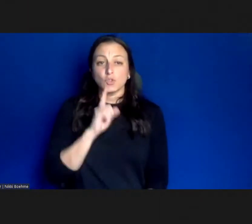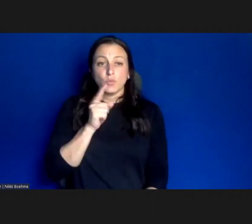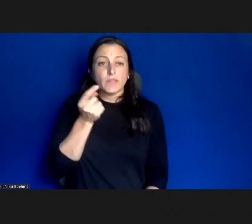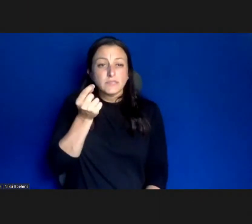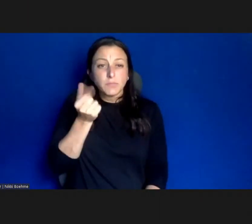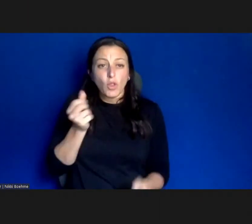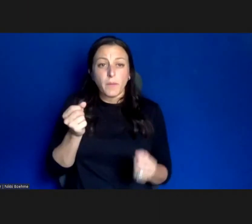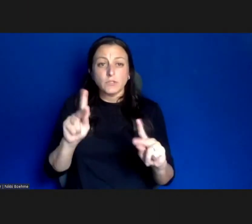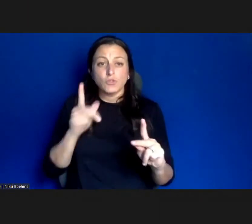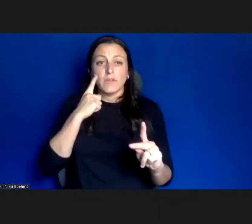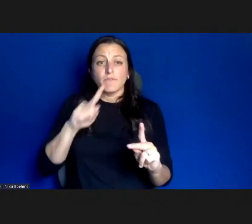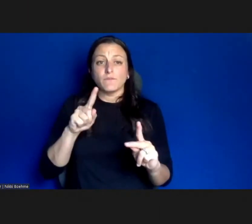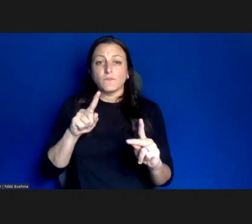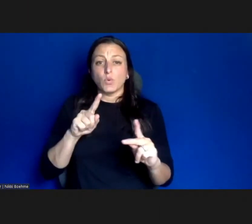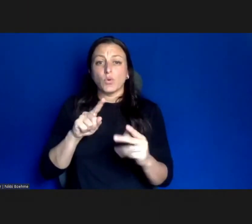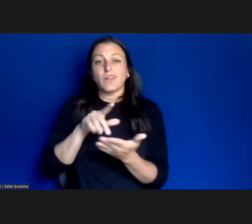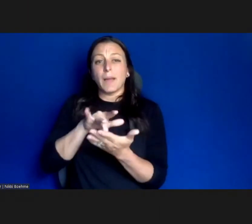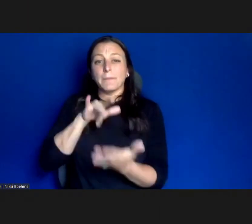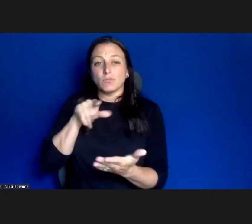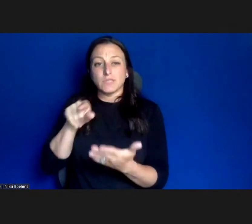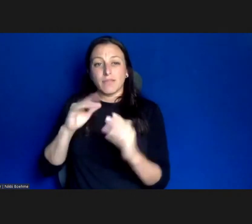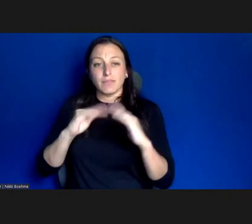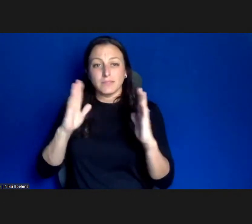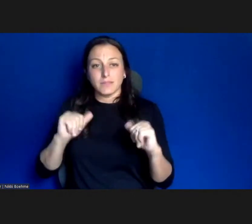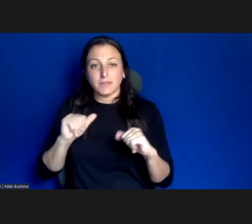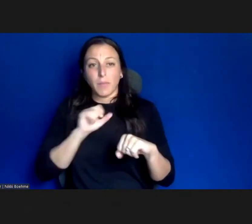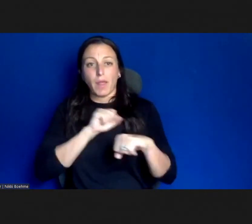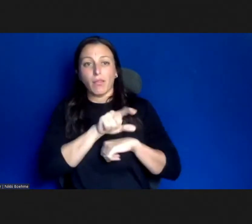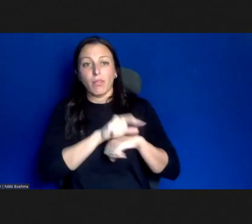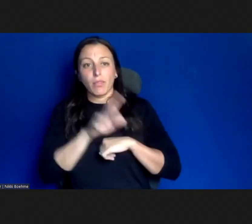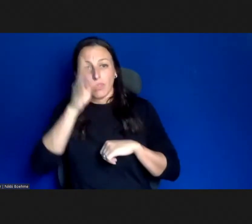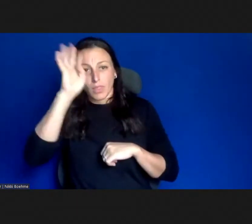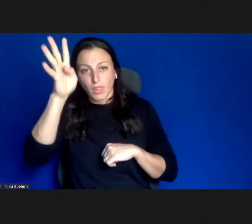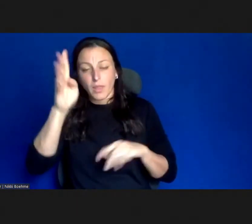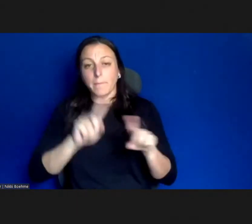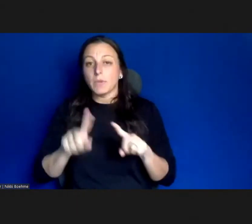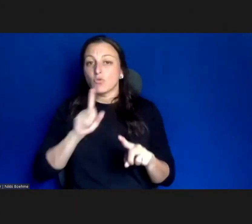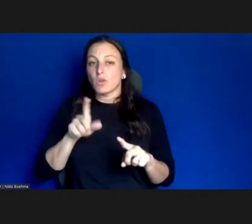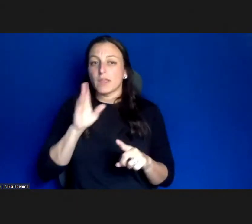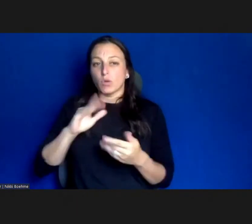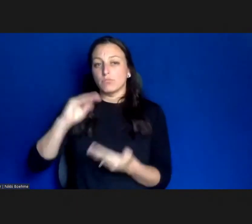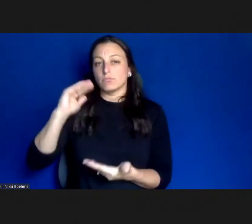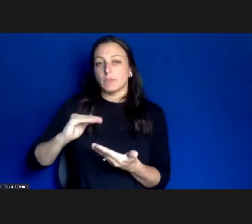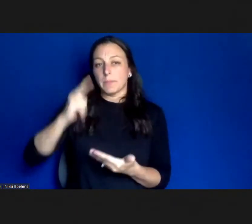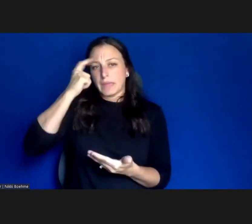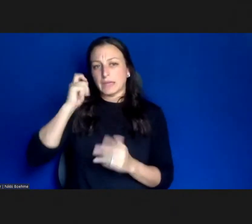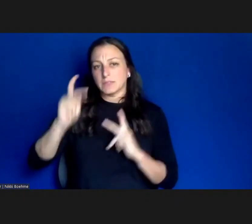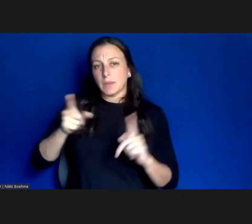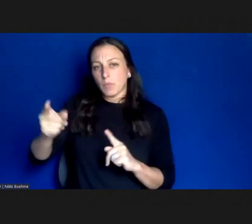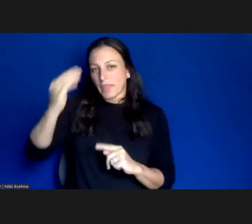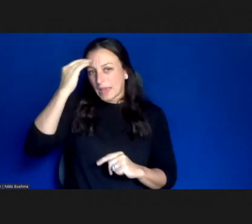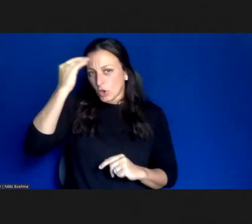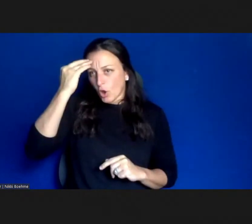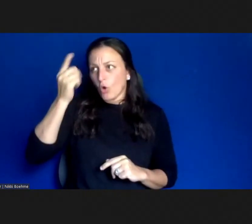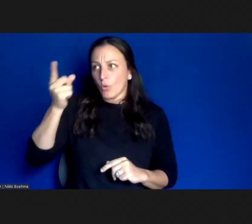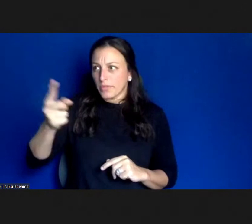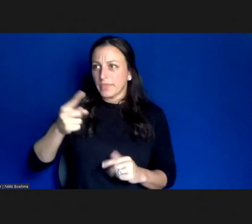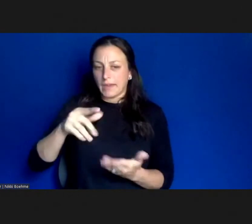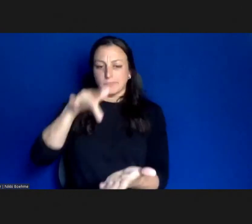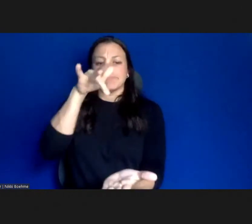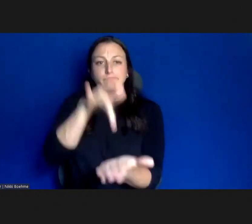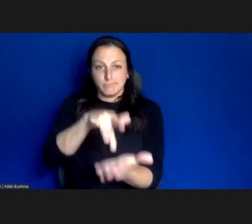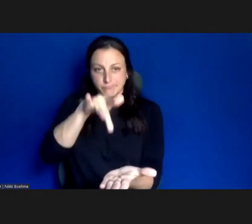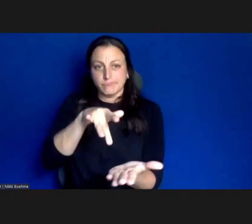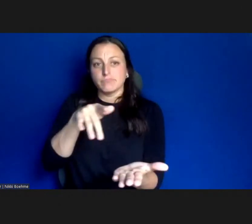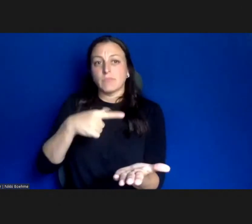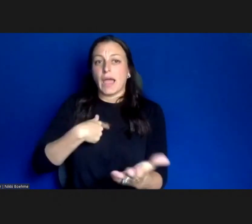the system, but really that should be mitigated by the fact that folks know that they are acknowledging and attesting